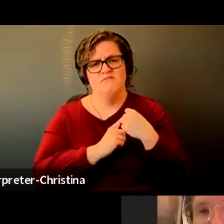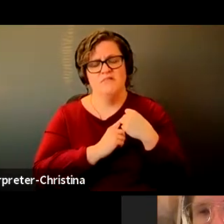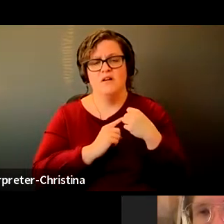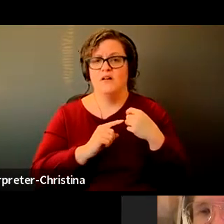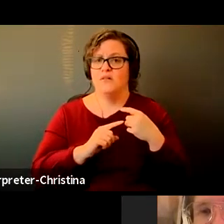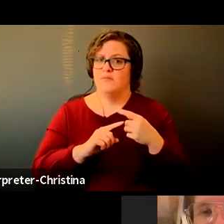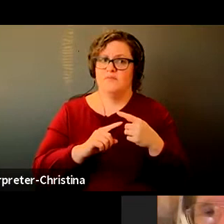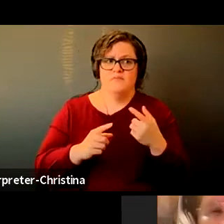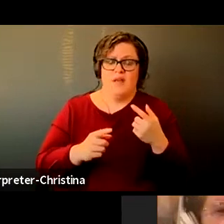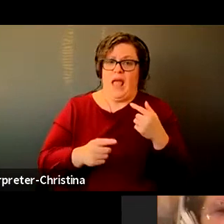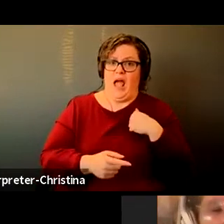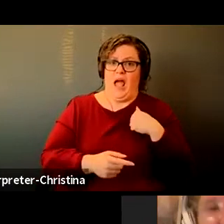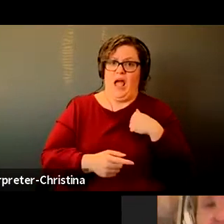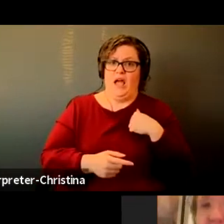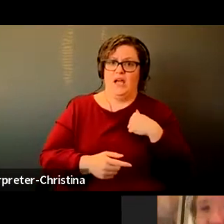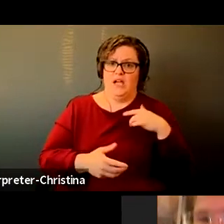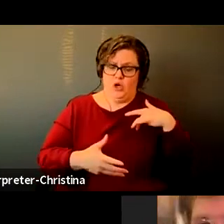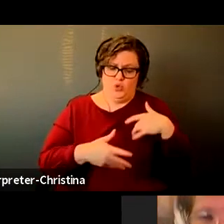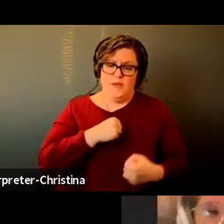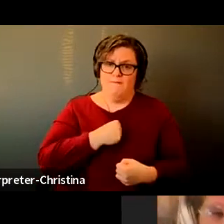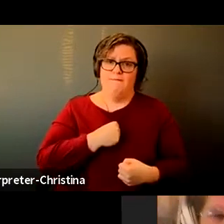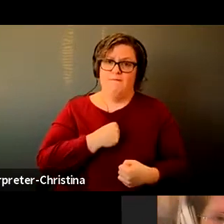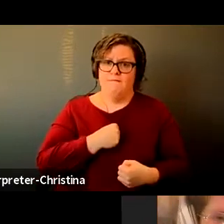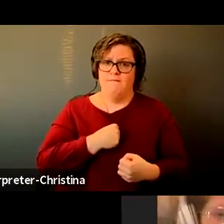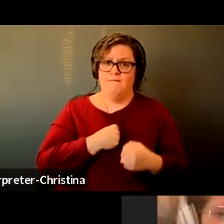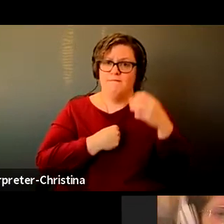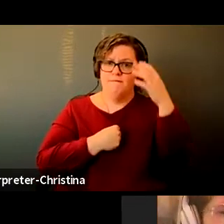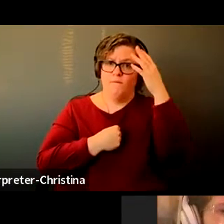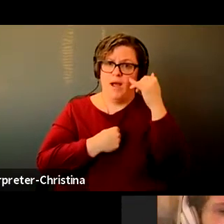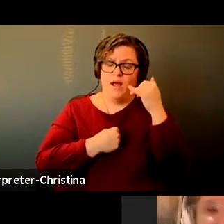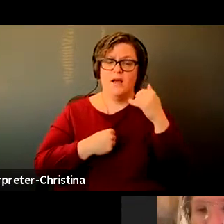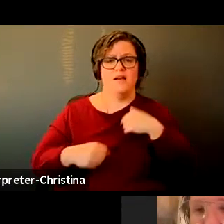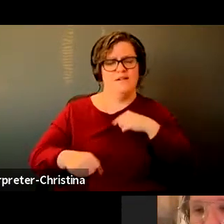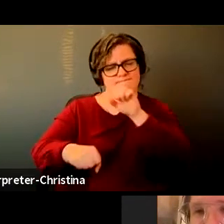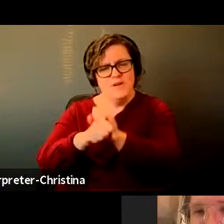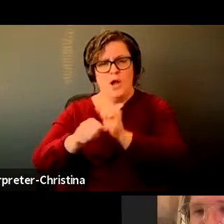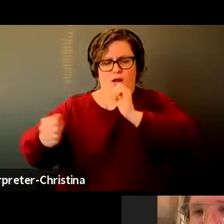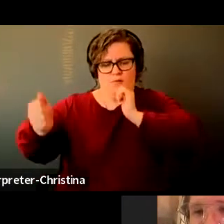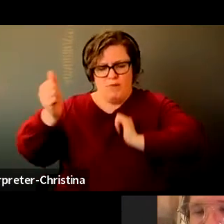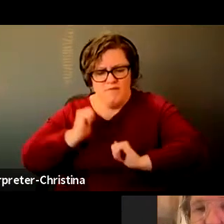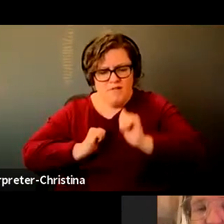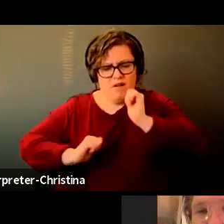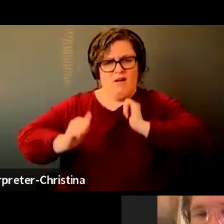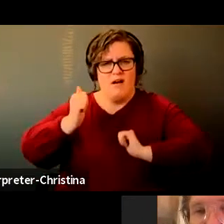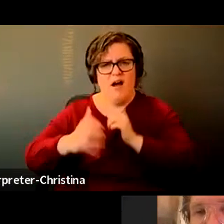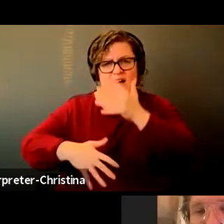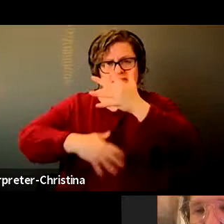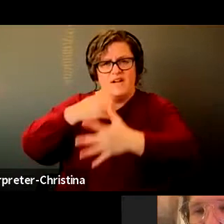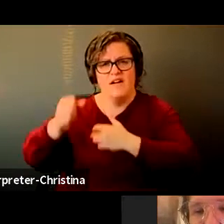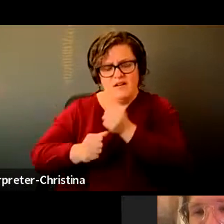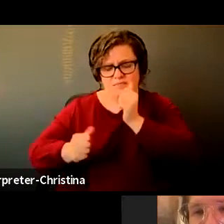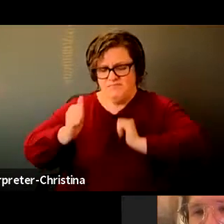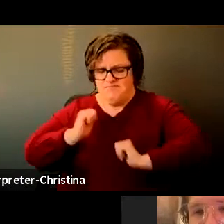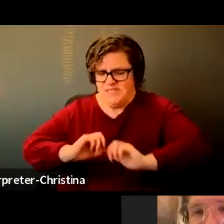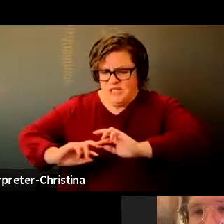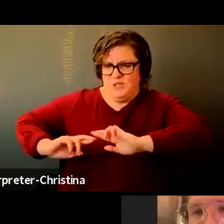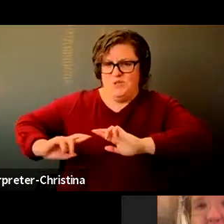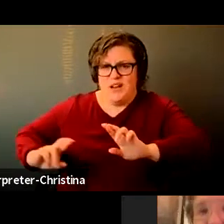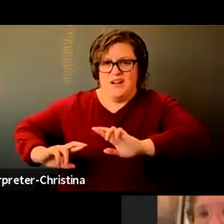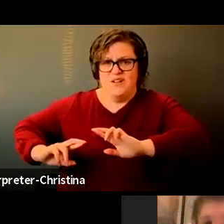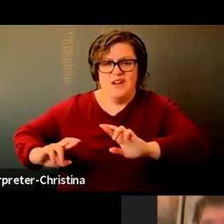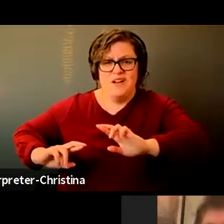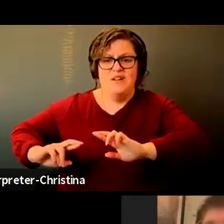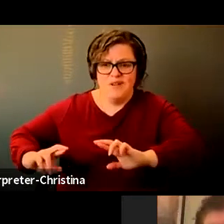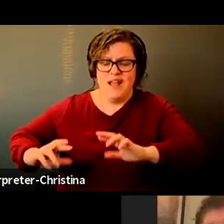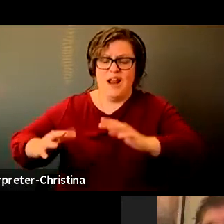Like I had to grieve this show on which I had worked on for 5 years and then got canceled just before it had, you know, it was about to go on stage. And